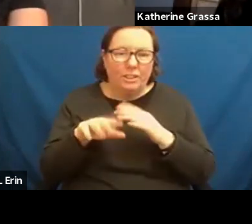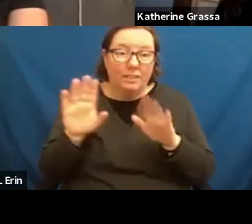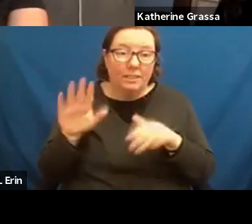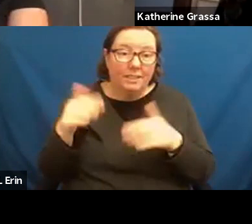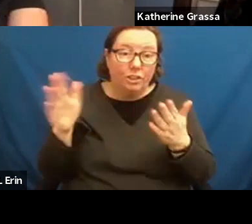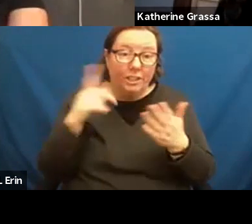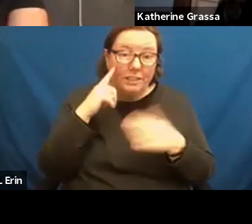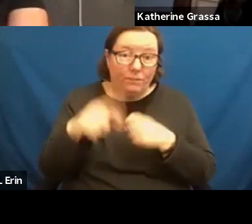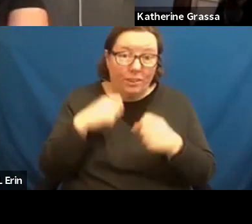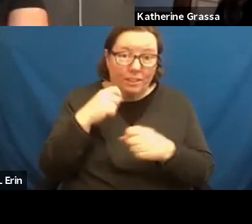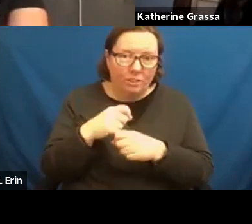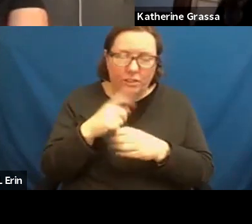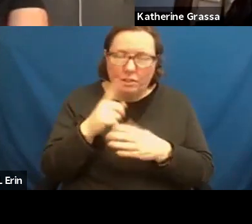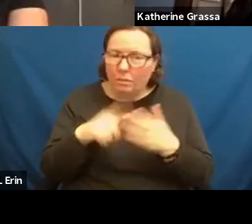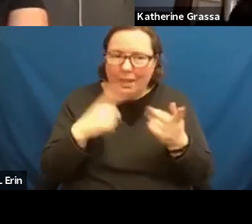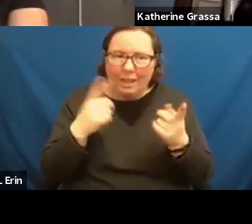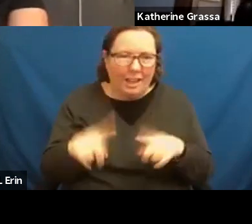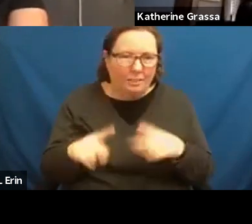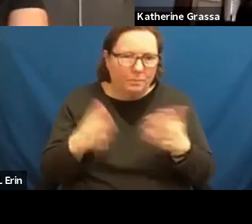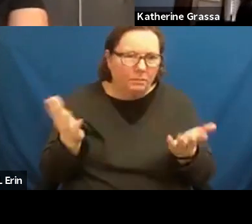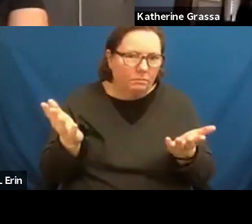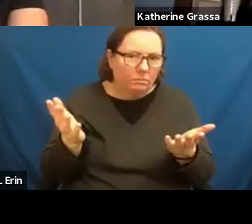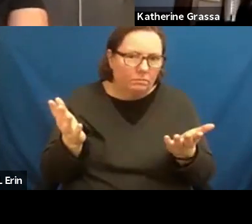year, the result for